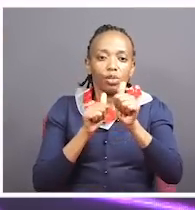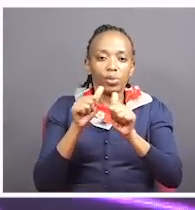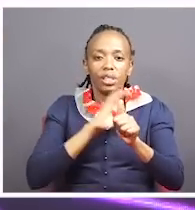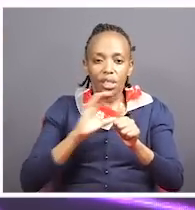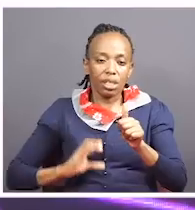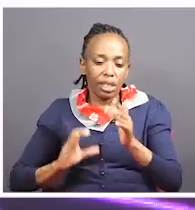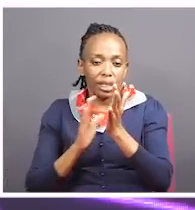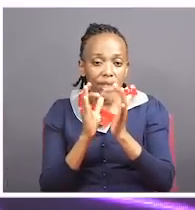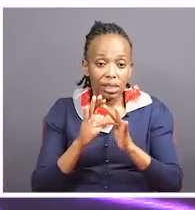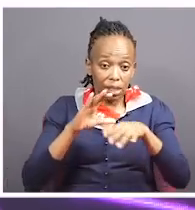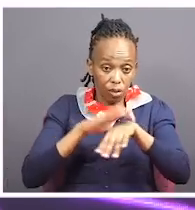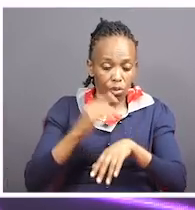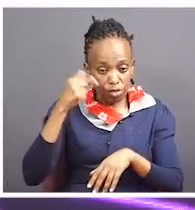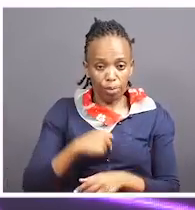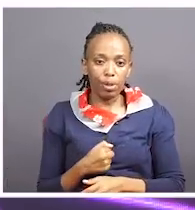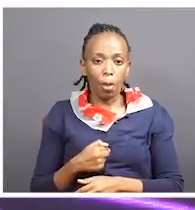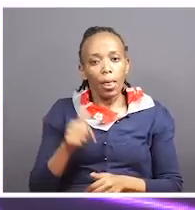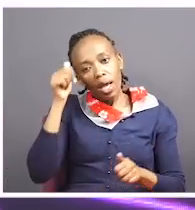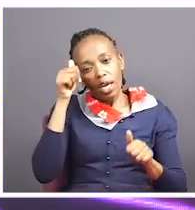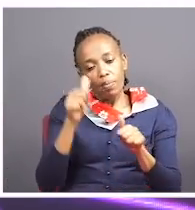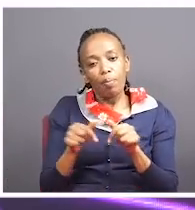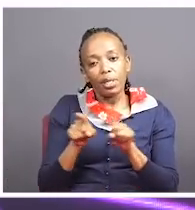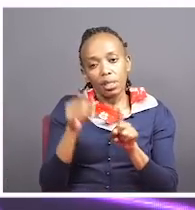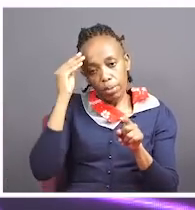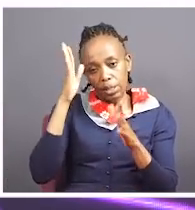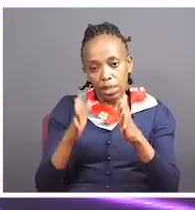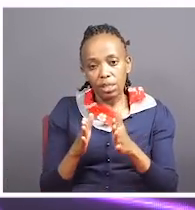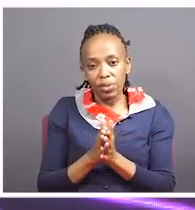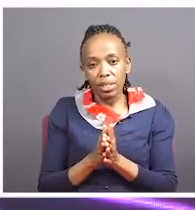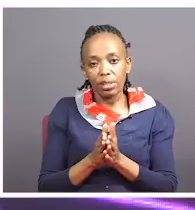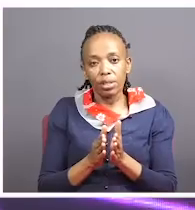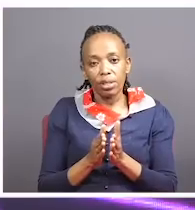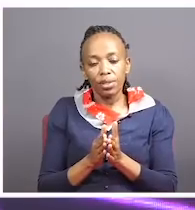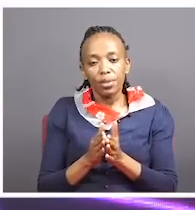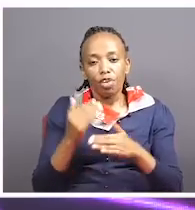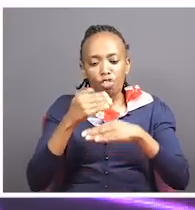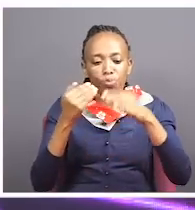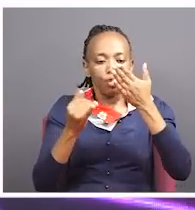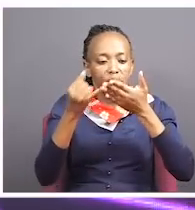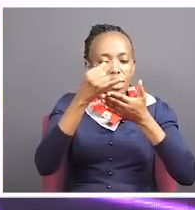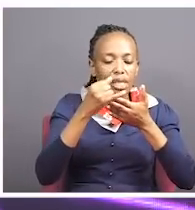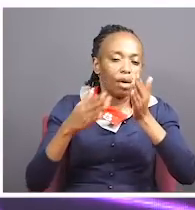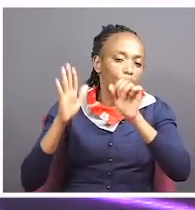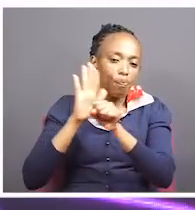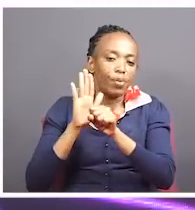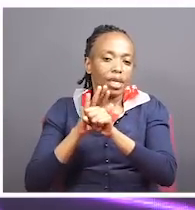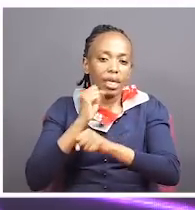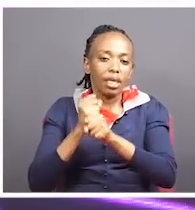that which Christ Jesus took hold of me." I remember as a student of architecture many years